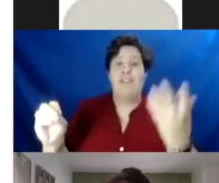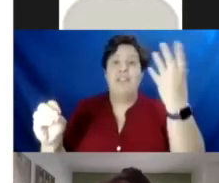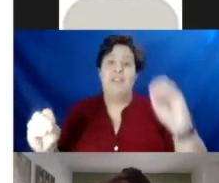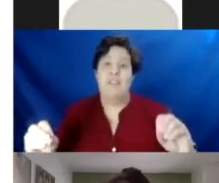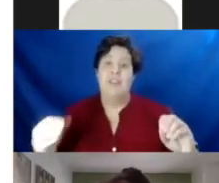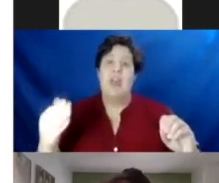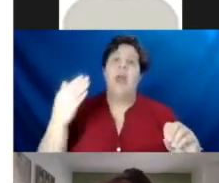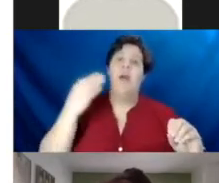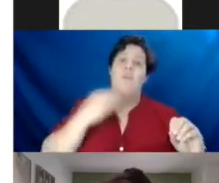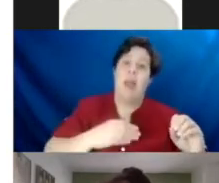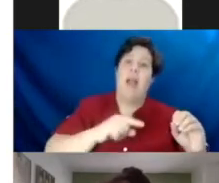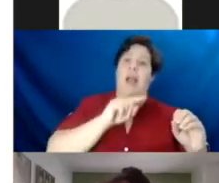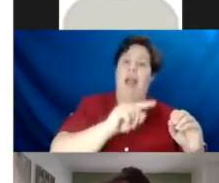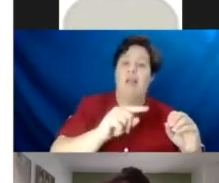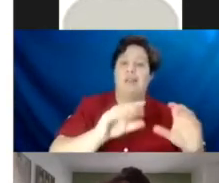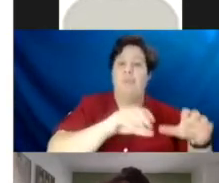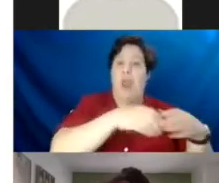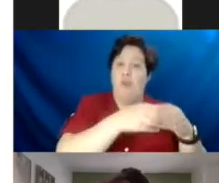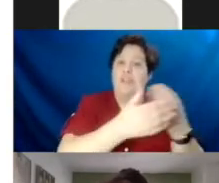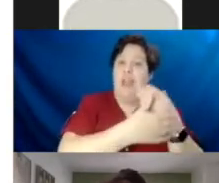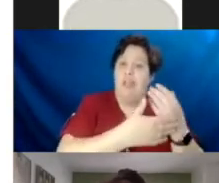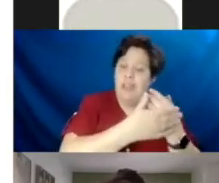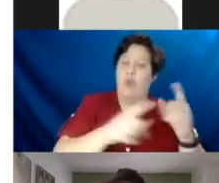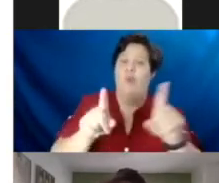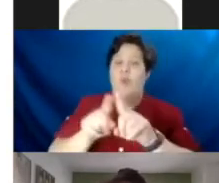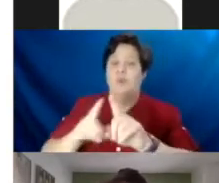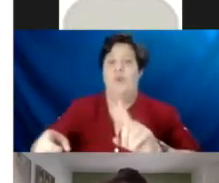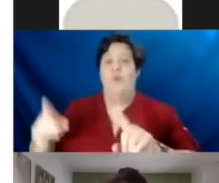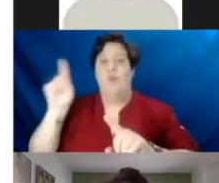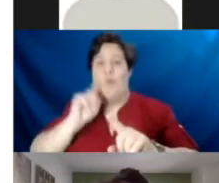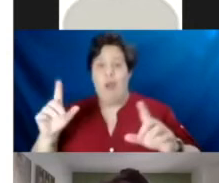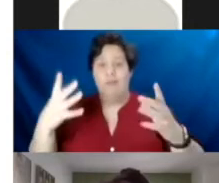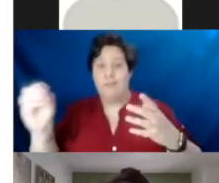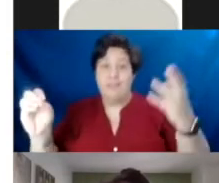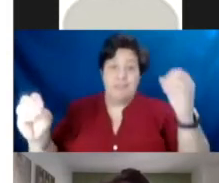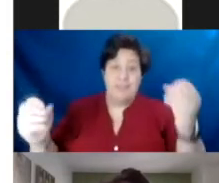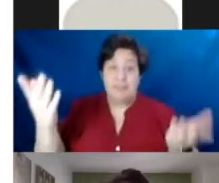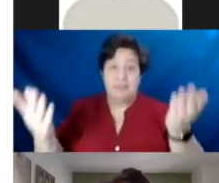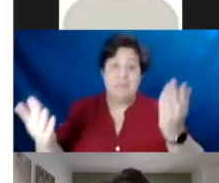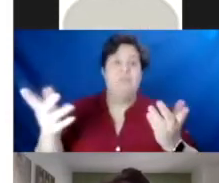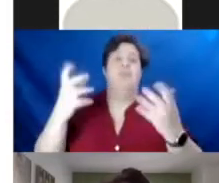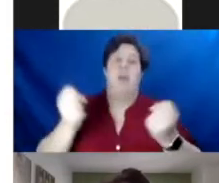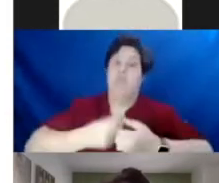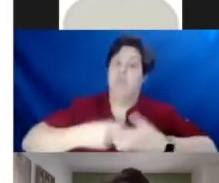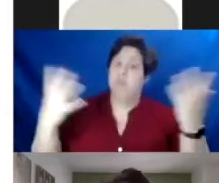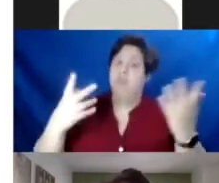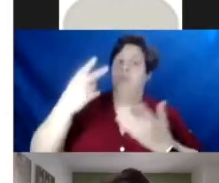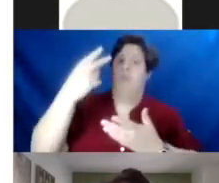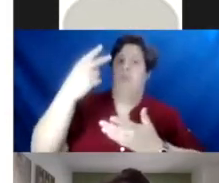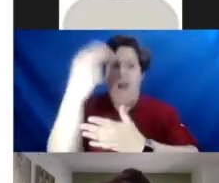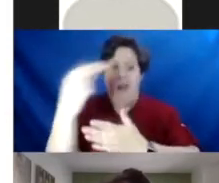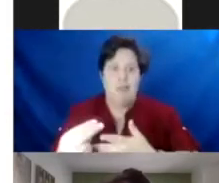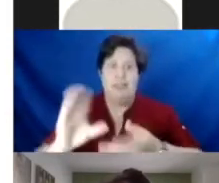and minority ethnic and white population. Lewisham has a thriving community of artists and creative organisations